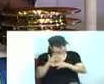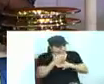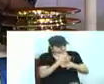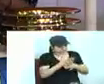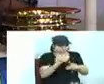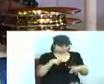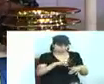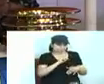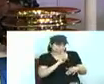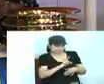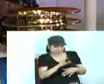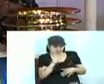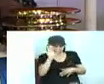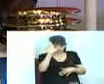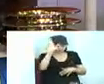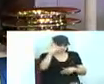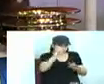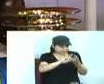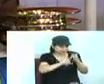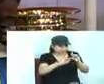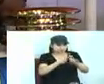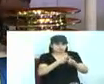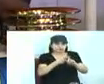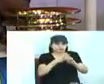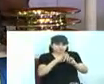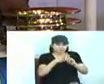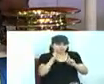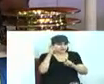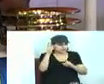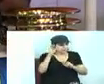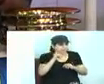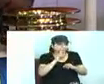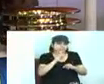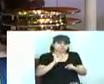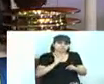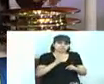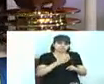his friends. Yes. He is our friend. Yes,